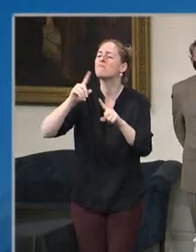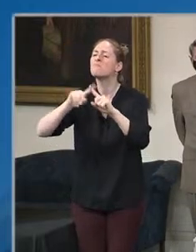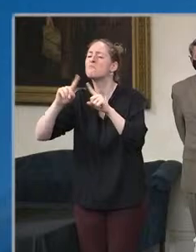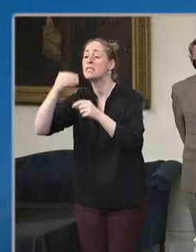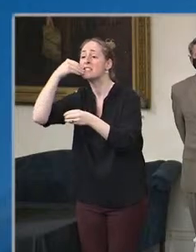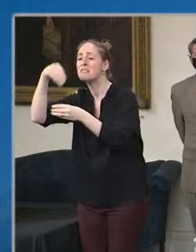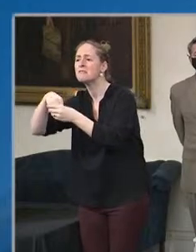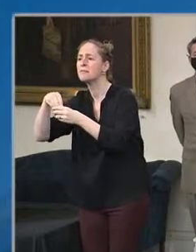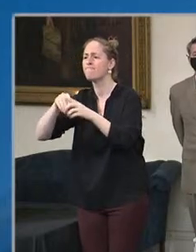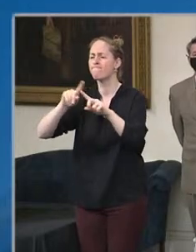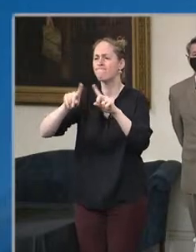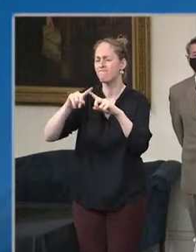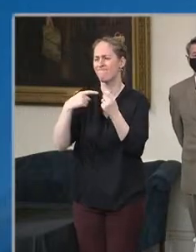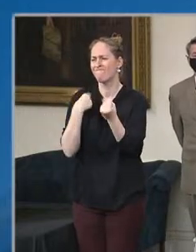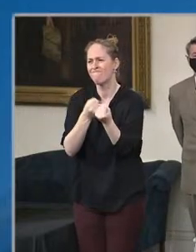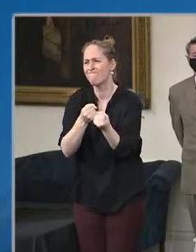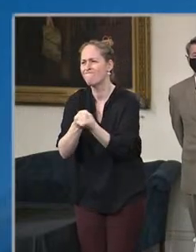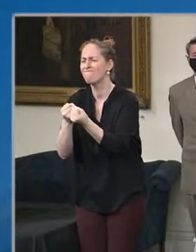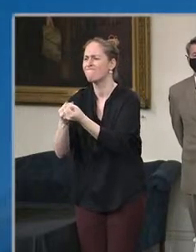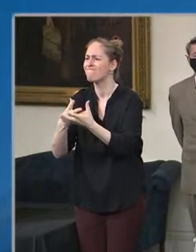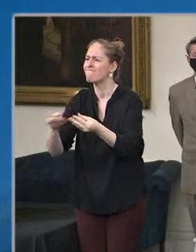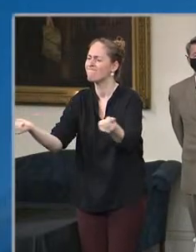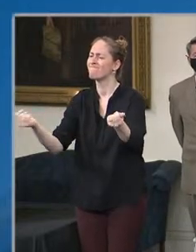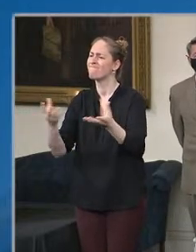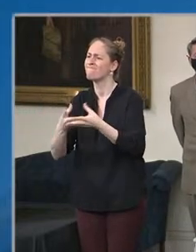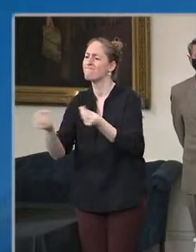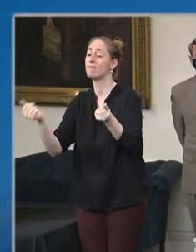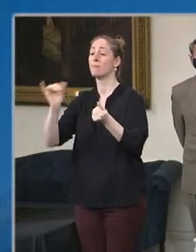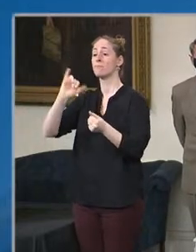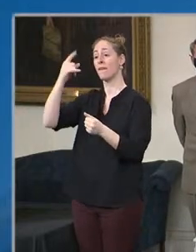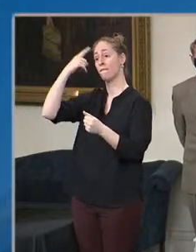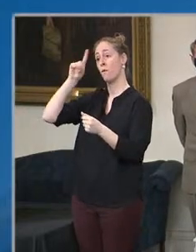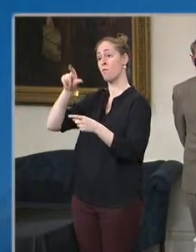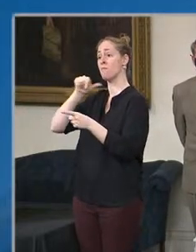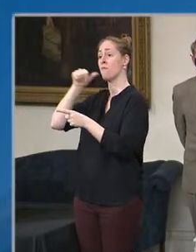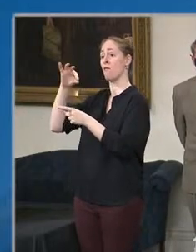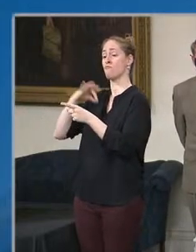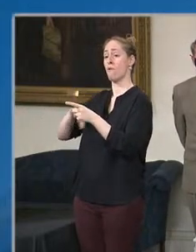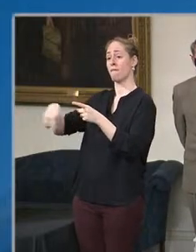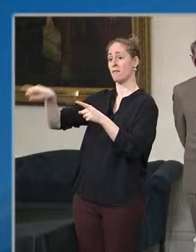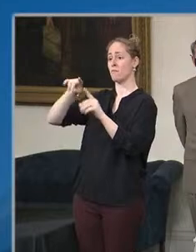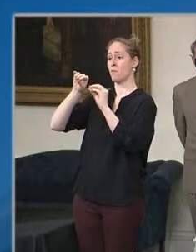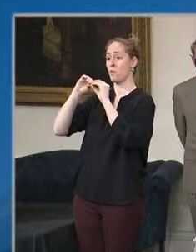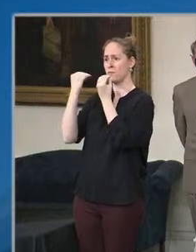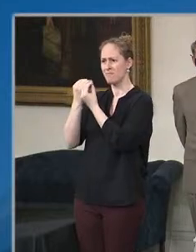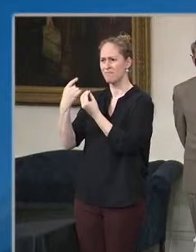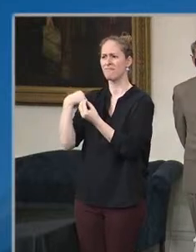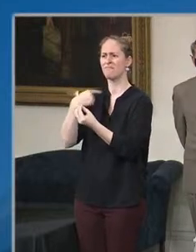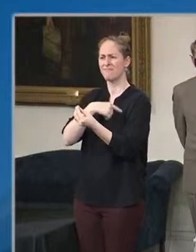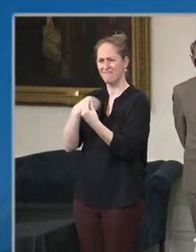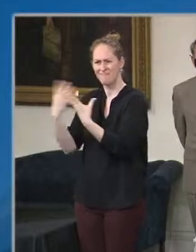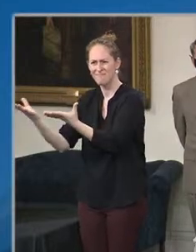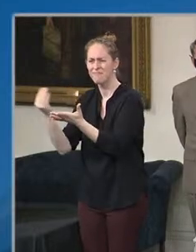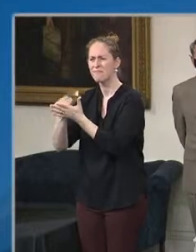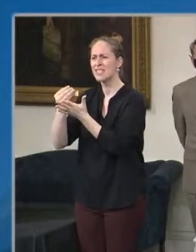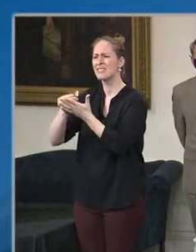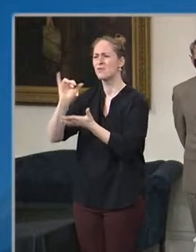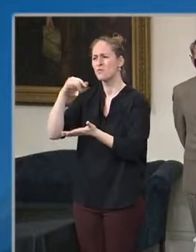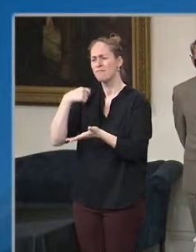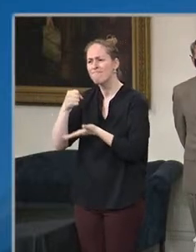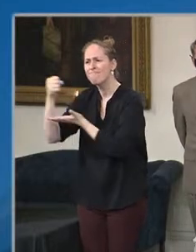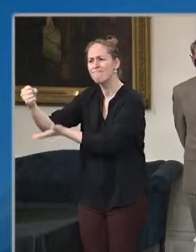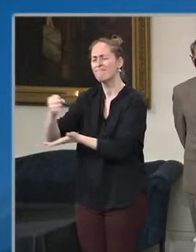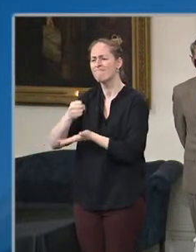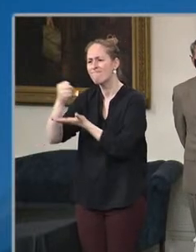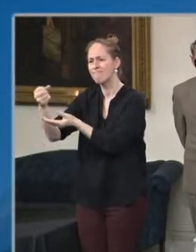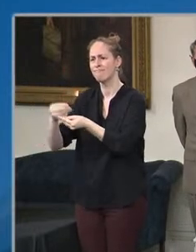Maryland Nonprofit Recovery Initiative to more than 1,800 nonprofit organizations across the state. Nearly